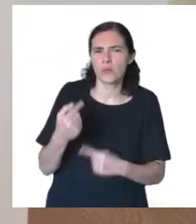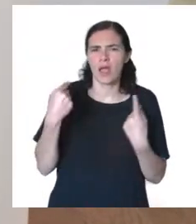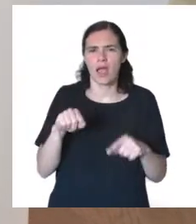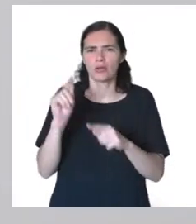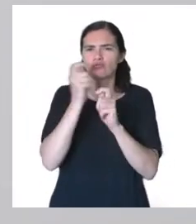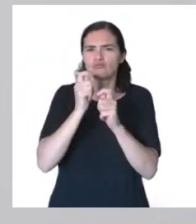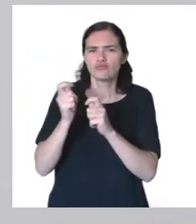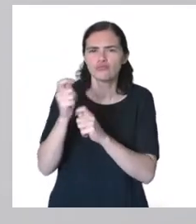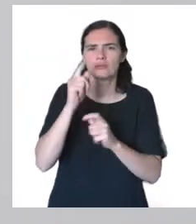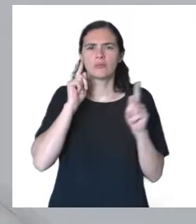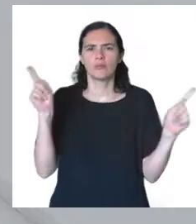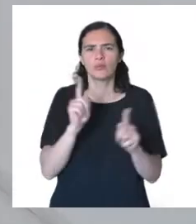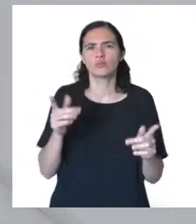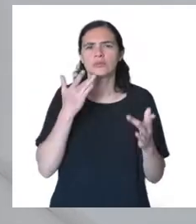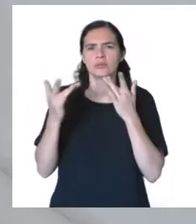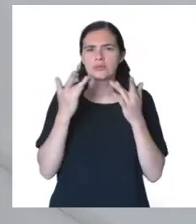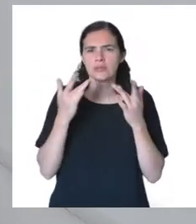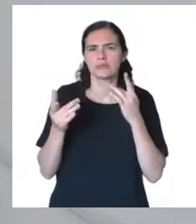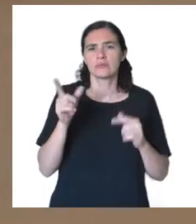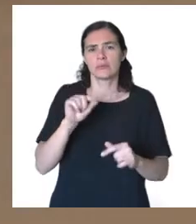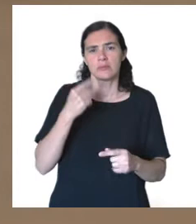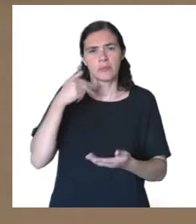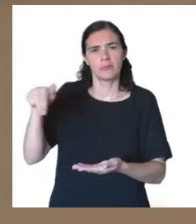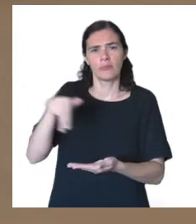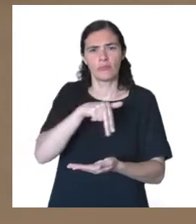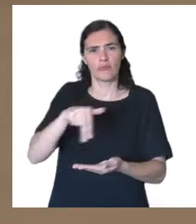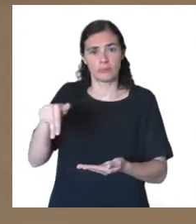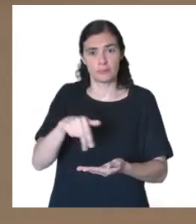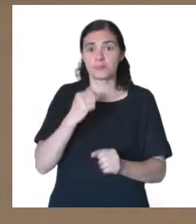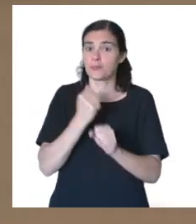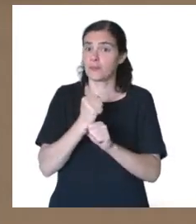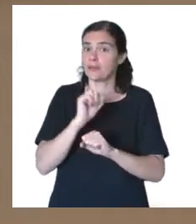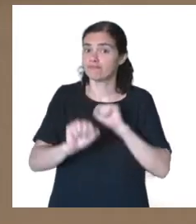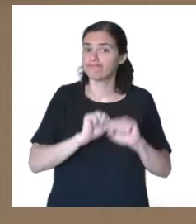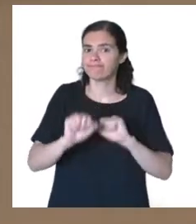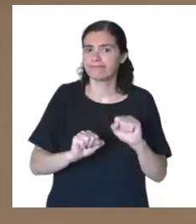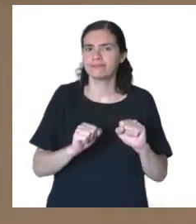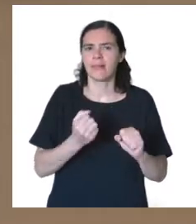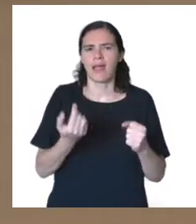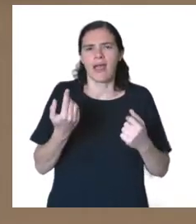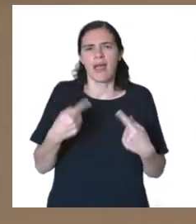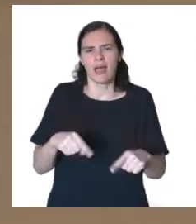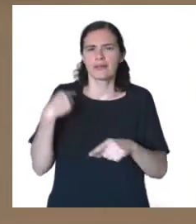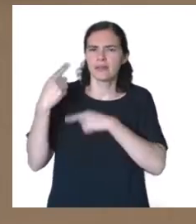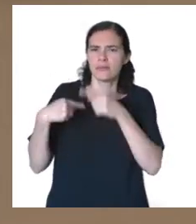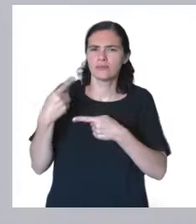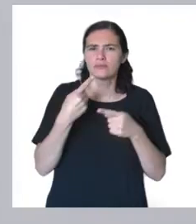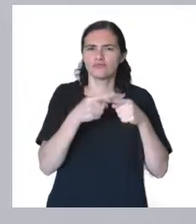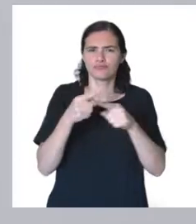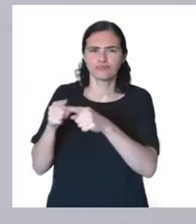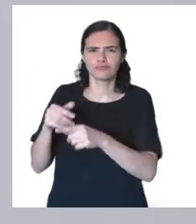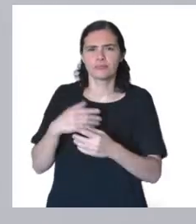painting, sculpture, music, theater, performances. The work itself comes from